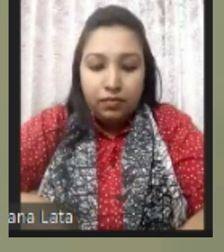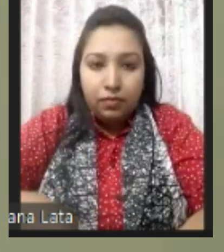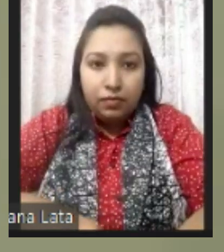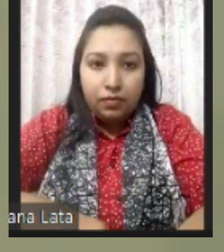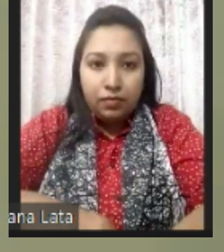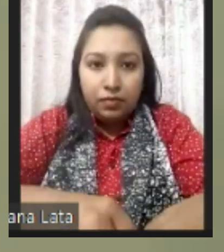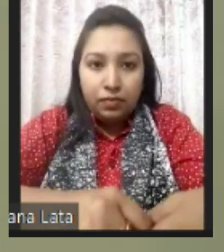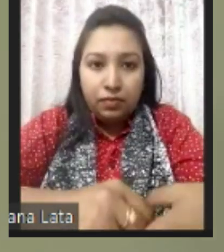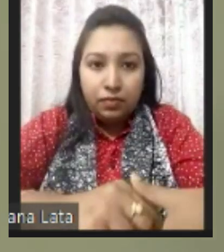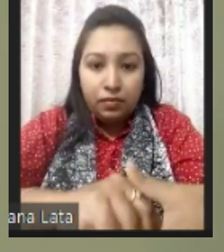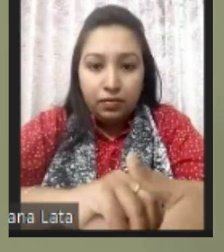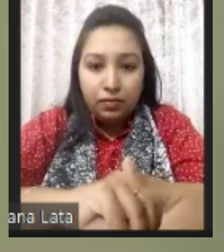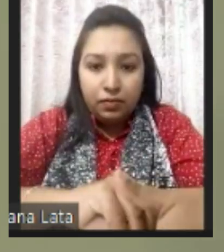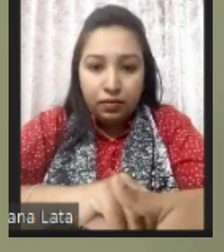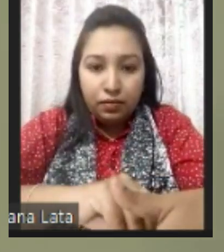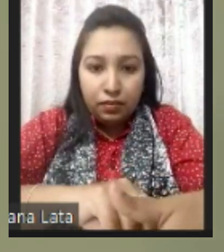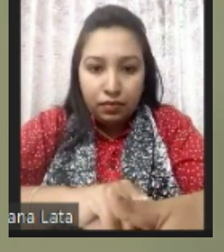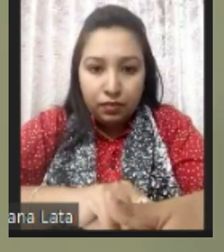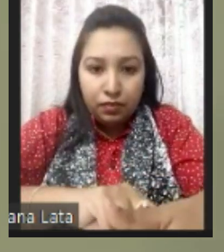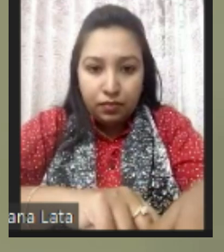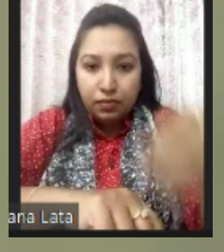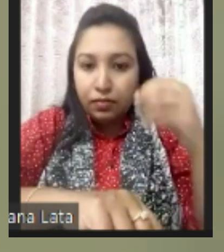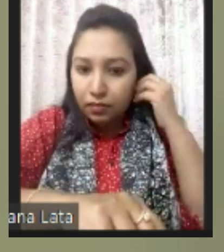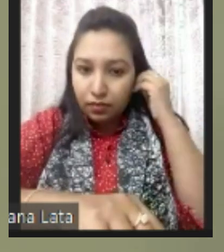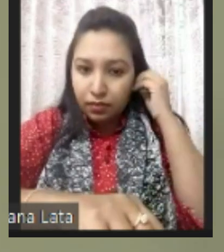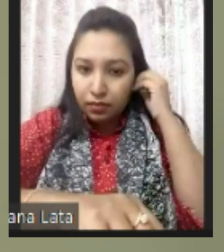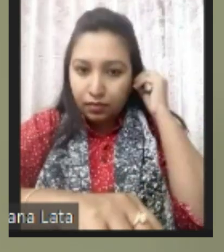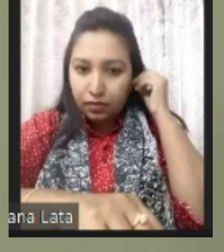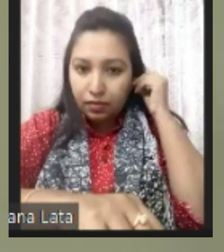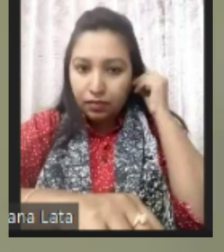Anybody wants to ask a question or offer a suggestion?